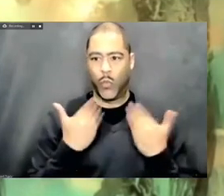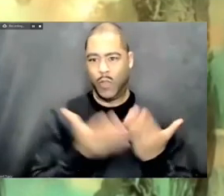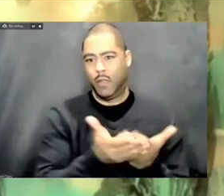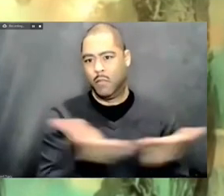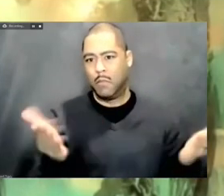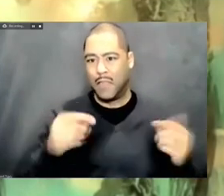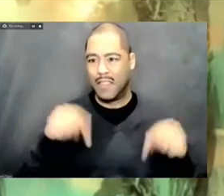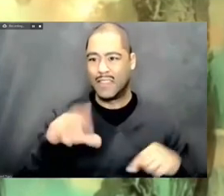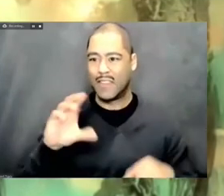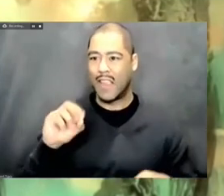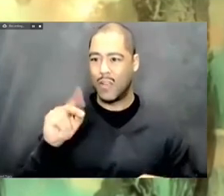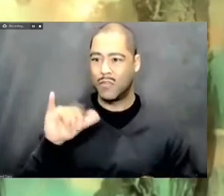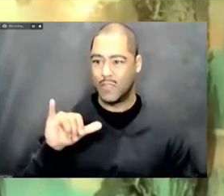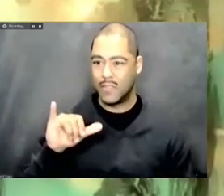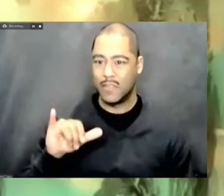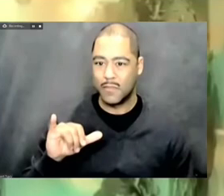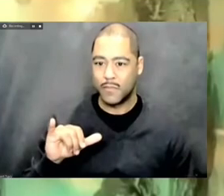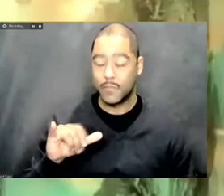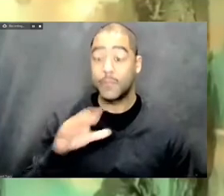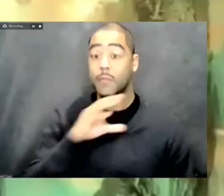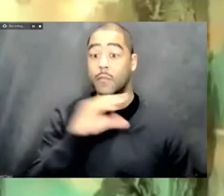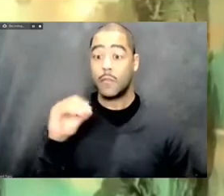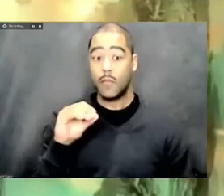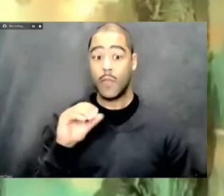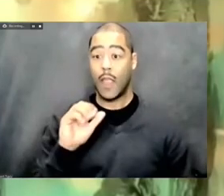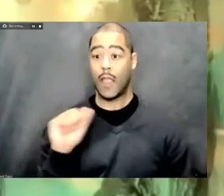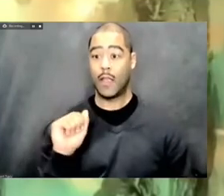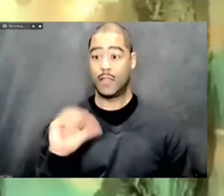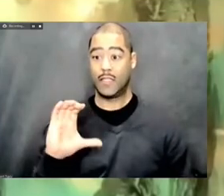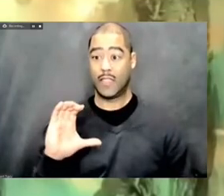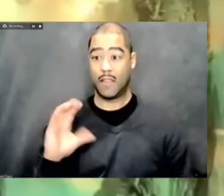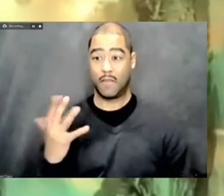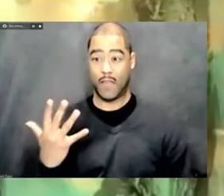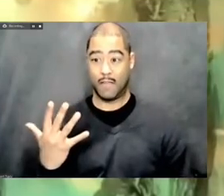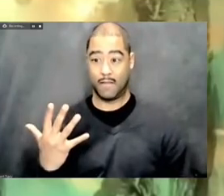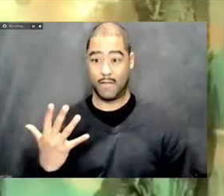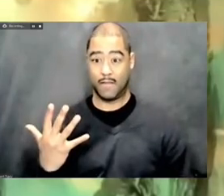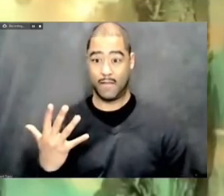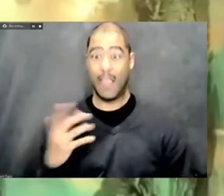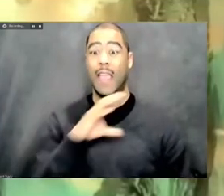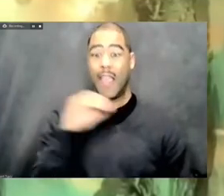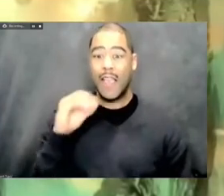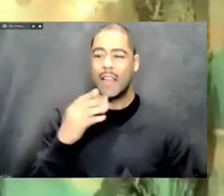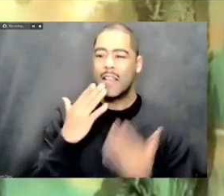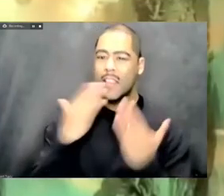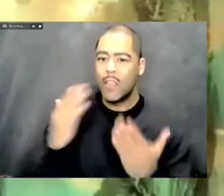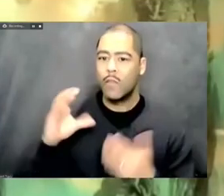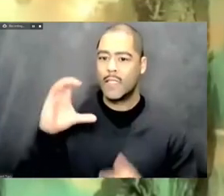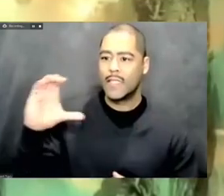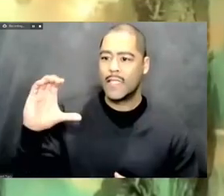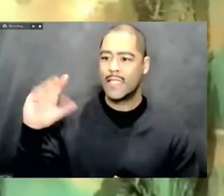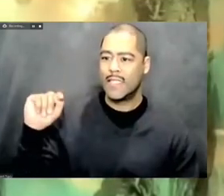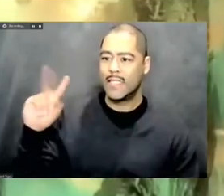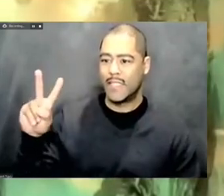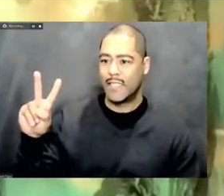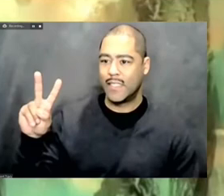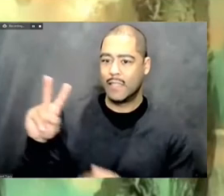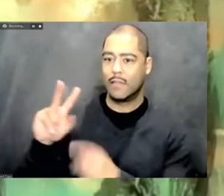And thank you again, friends of AC5. And thank you, the CCTV team of Chris, Elena, and